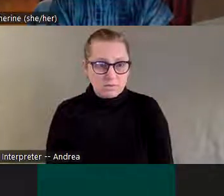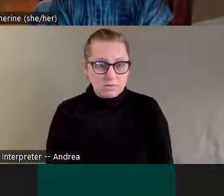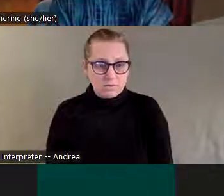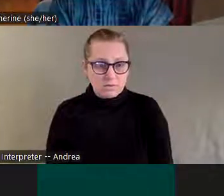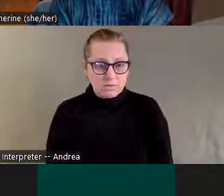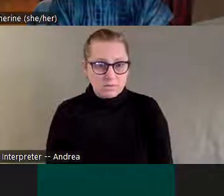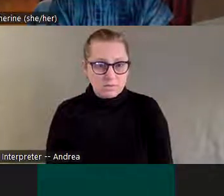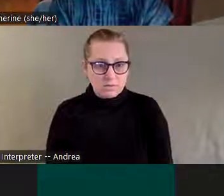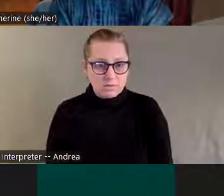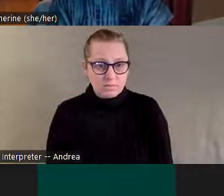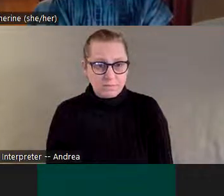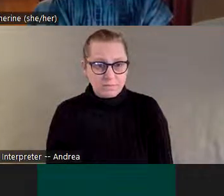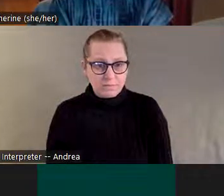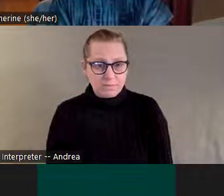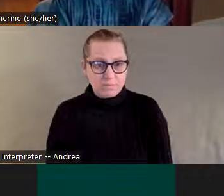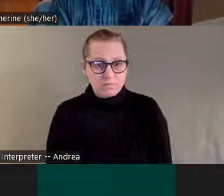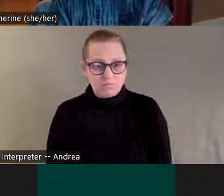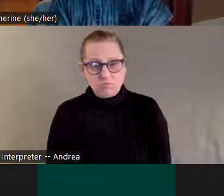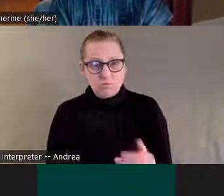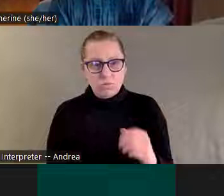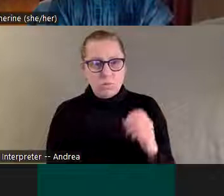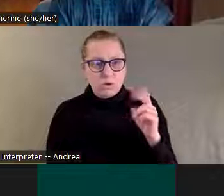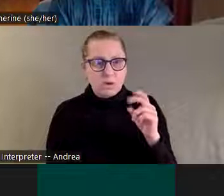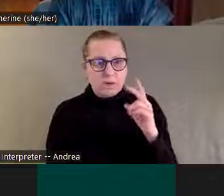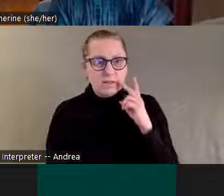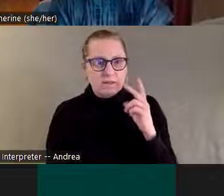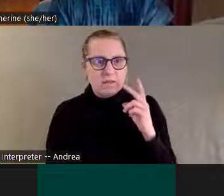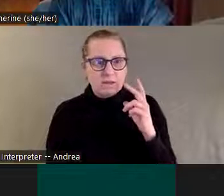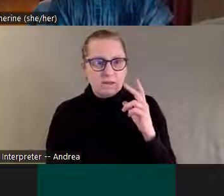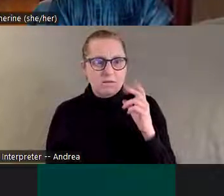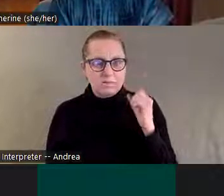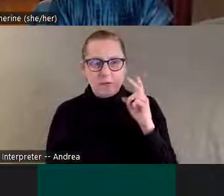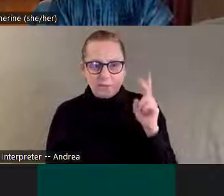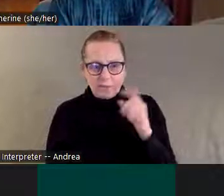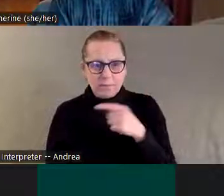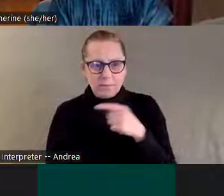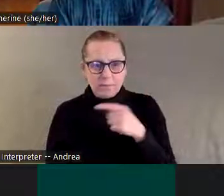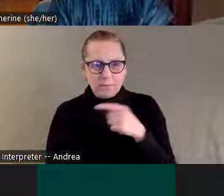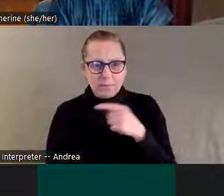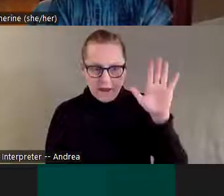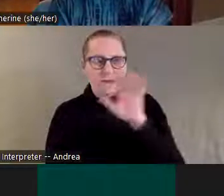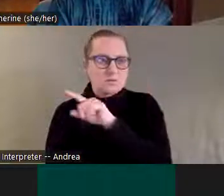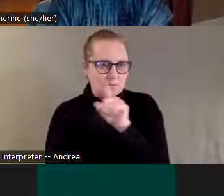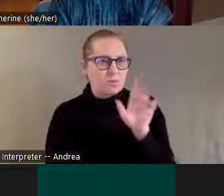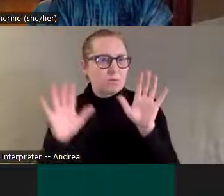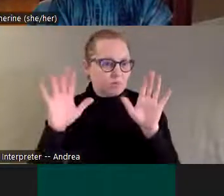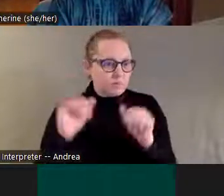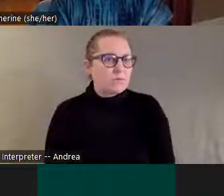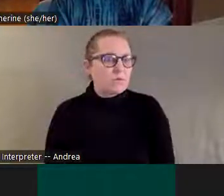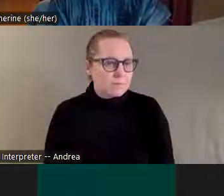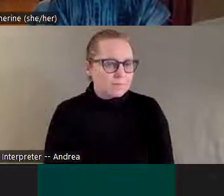Looks pretty unanimous. Okay. I'm seeing a lot of hands, so I'm seeing a lot of support on this.